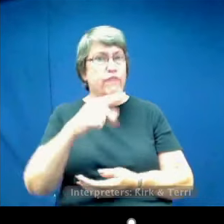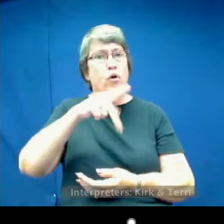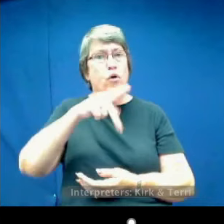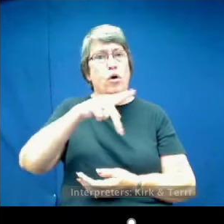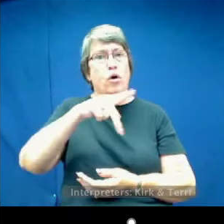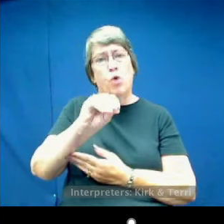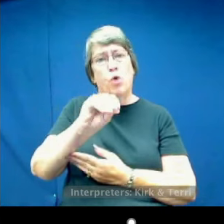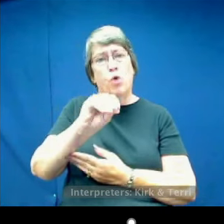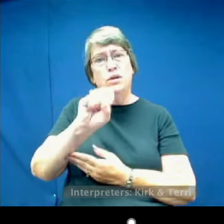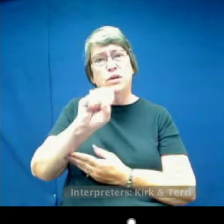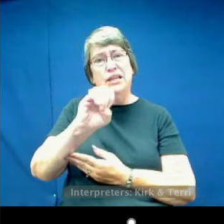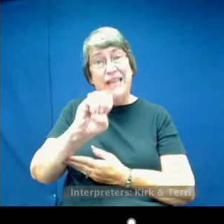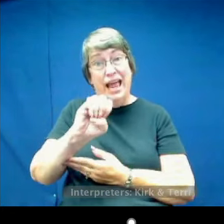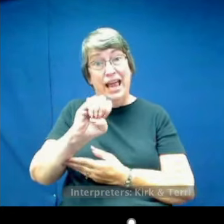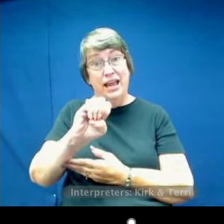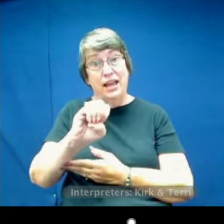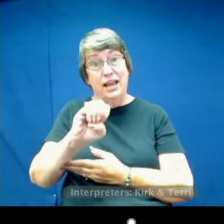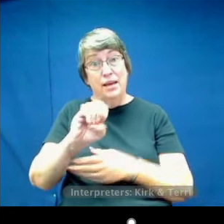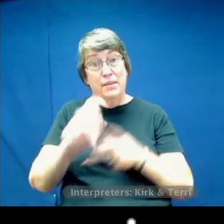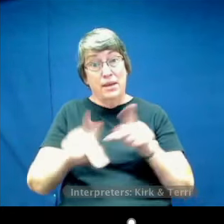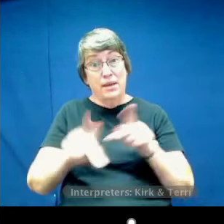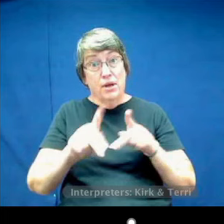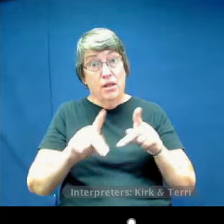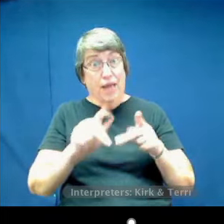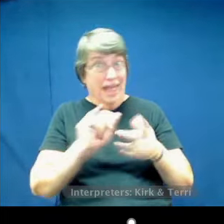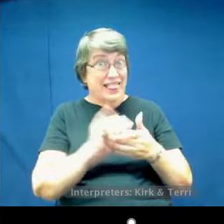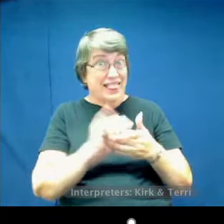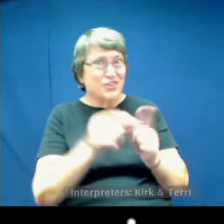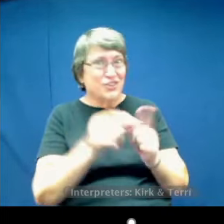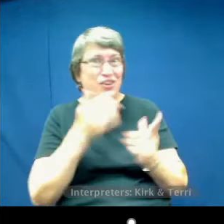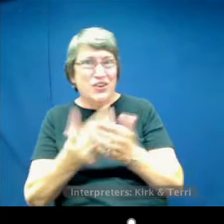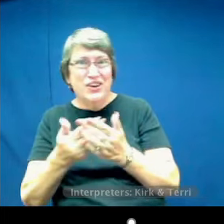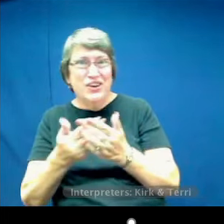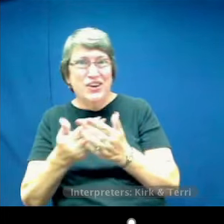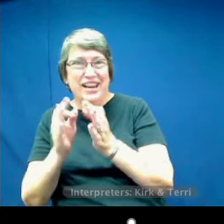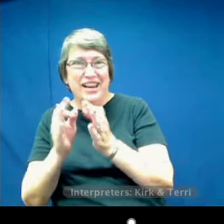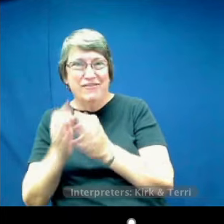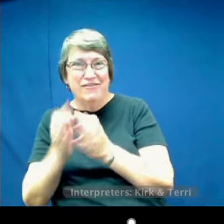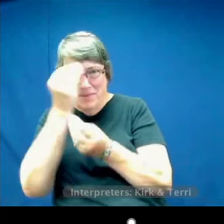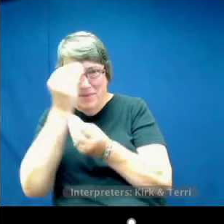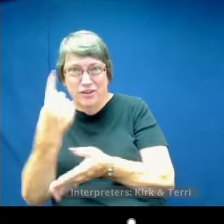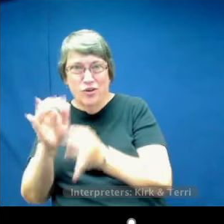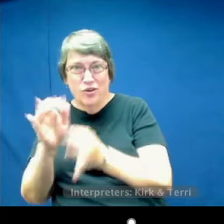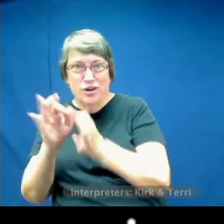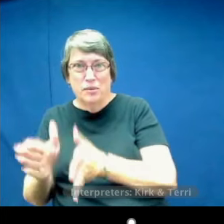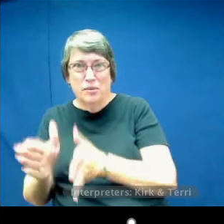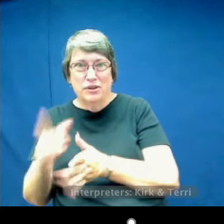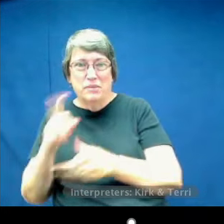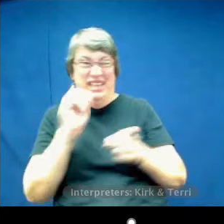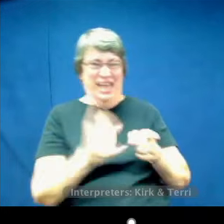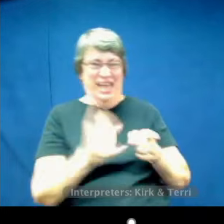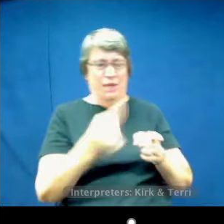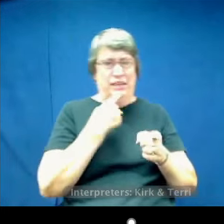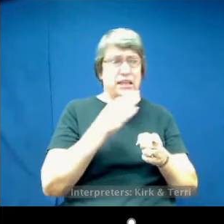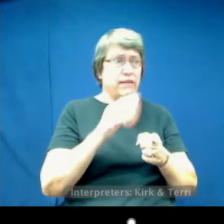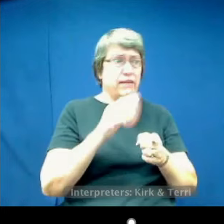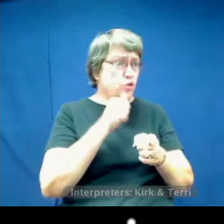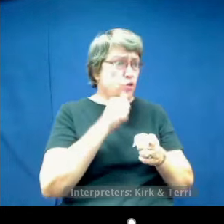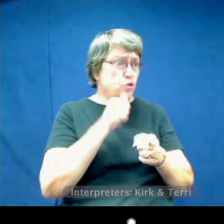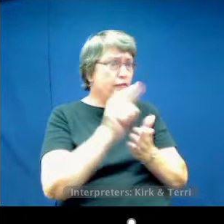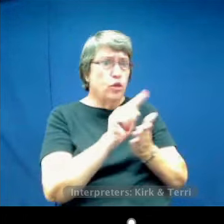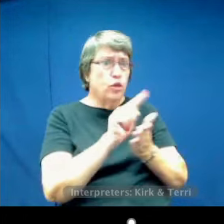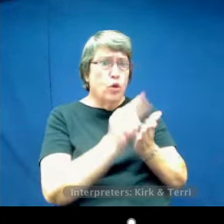use because essentially it's telling people who are not represented by counsel what they need to do in order to get a divorce or